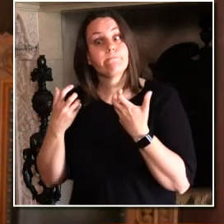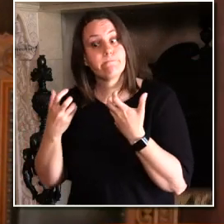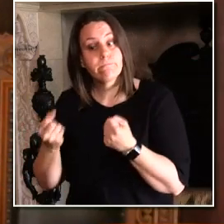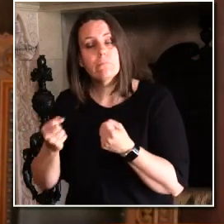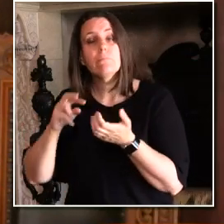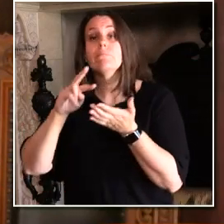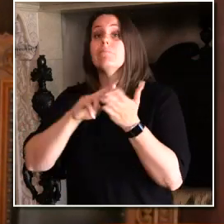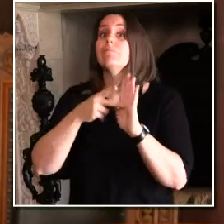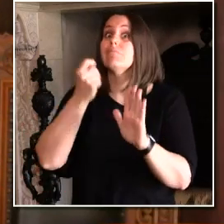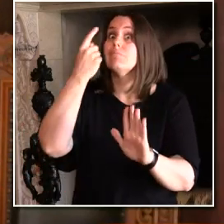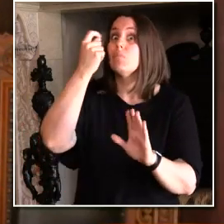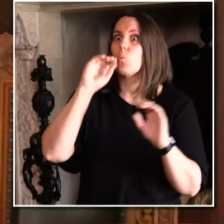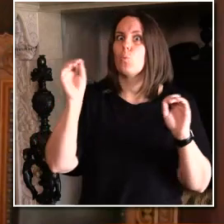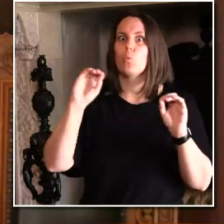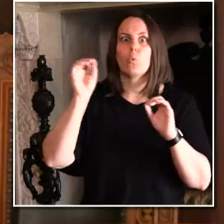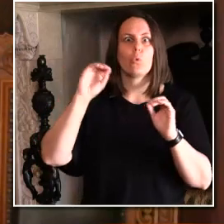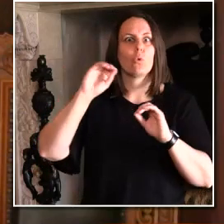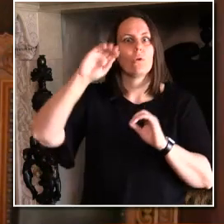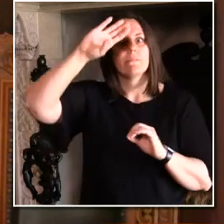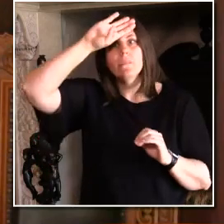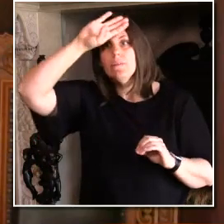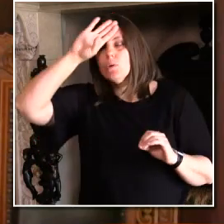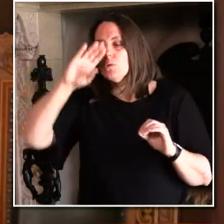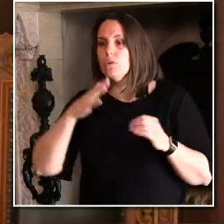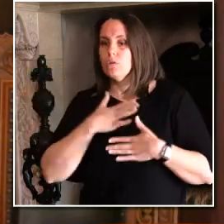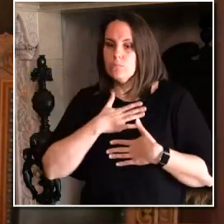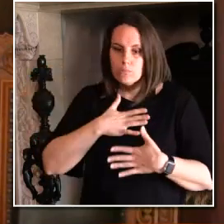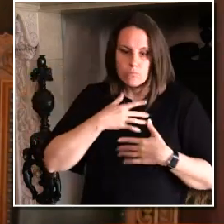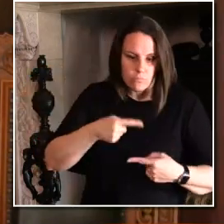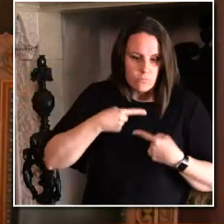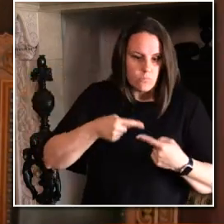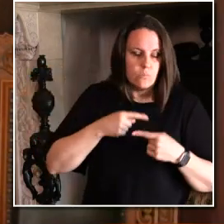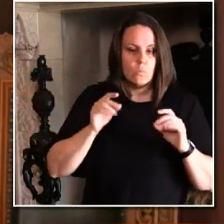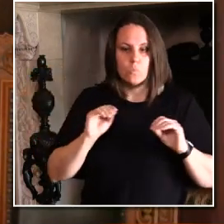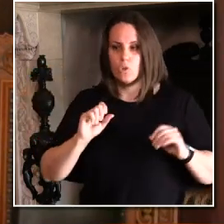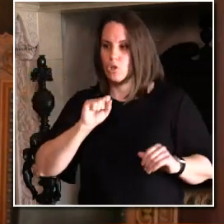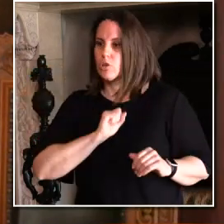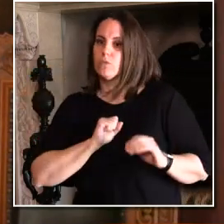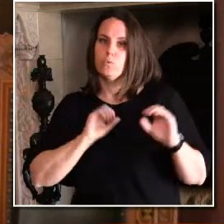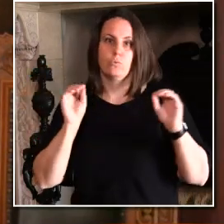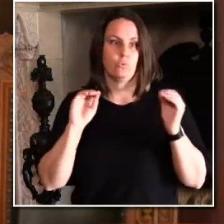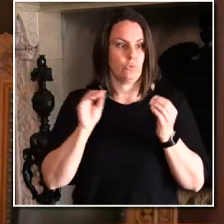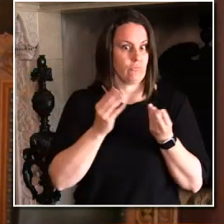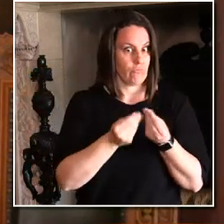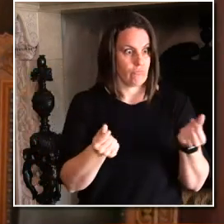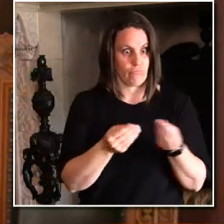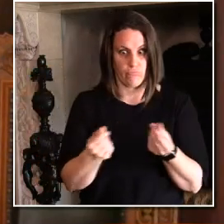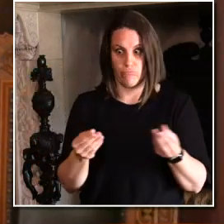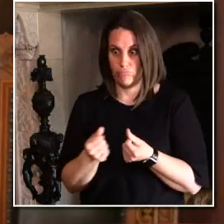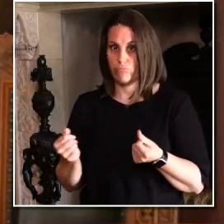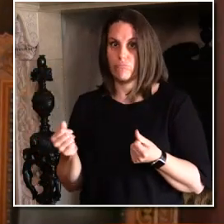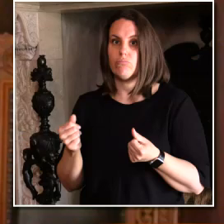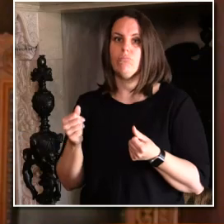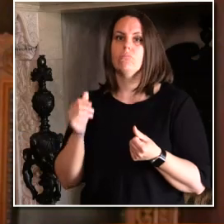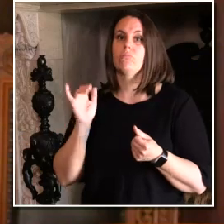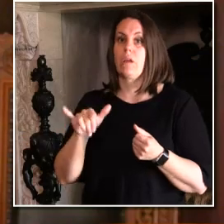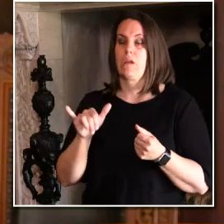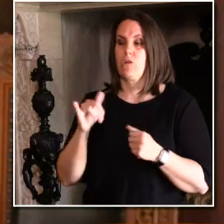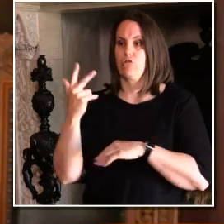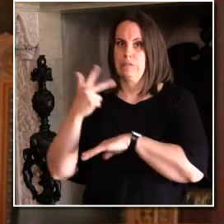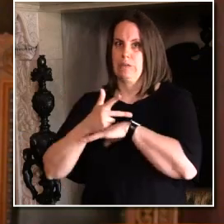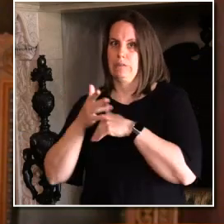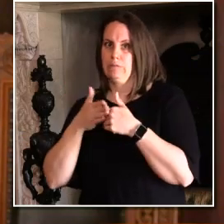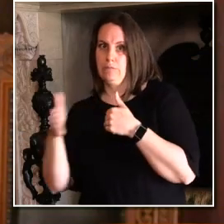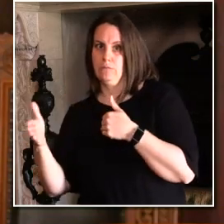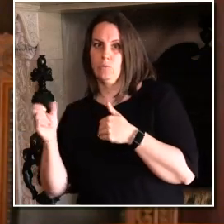just generally feeling well for 3 days. So we call it the 7 and 3 rule. So symptomatic for at least 7 days, and then getting